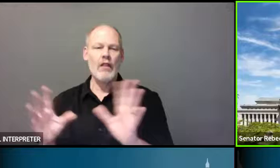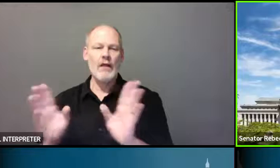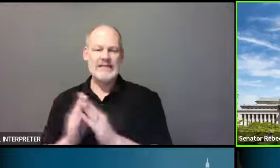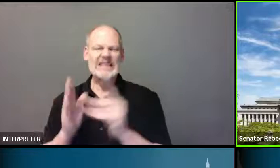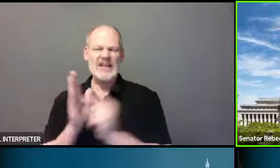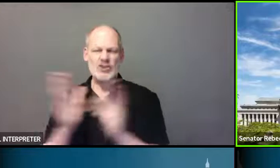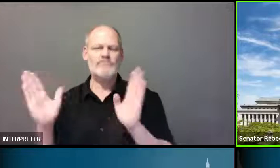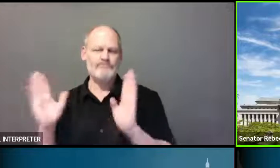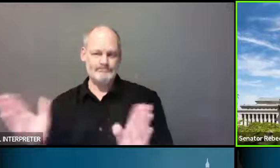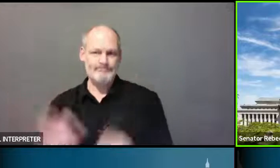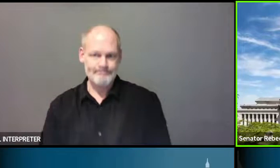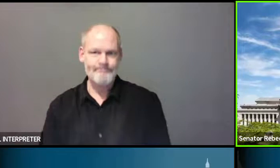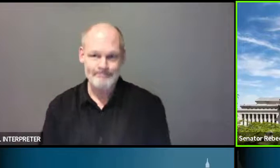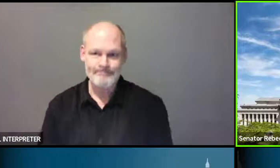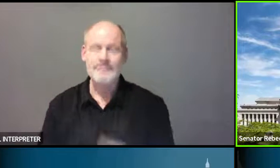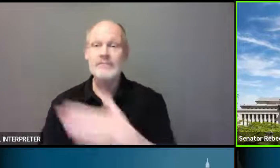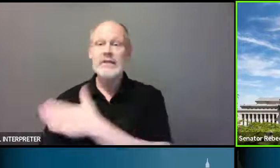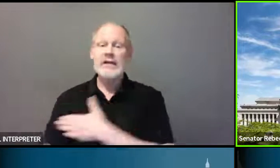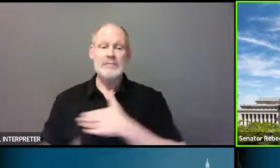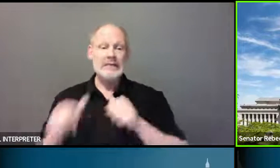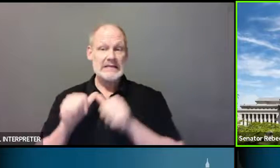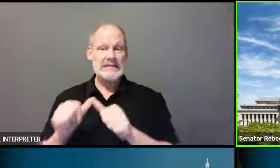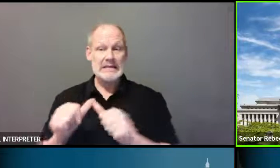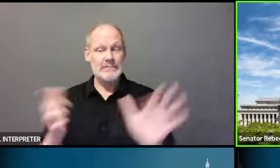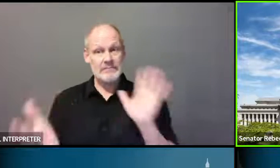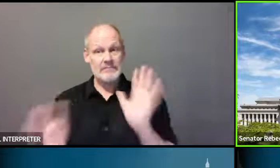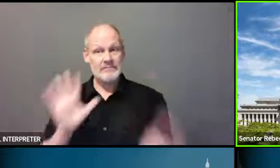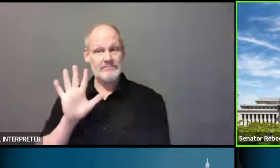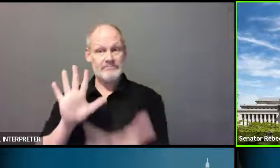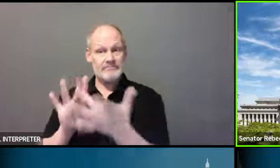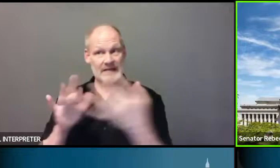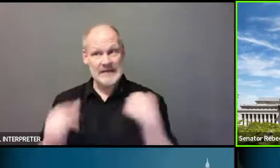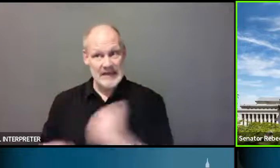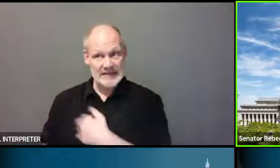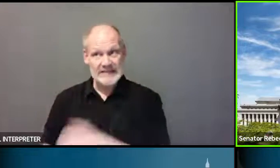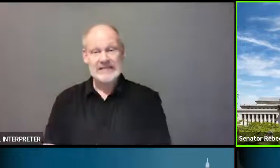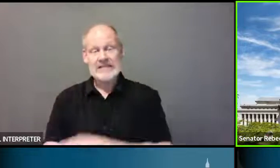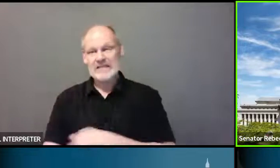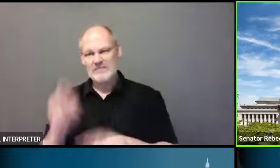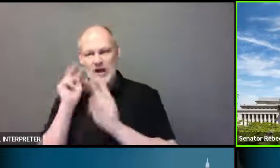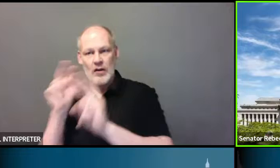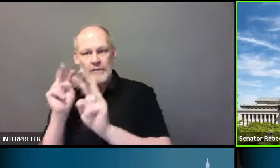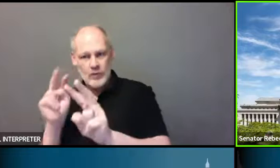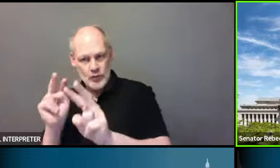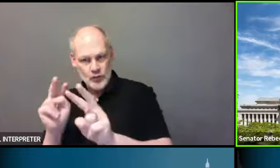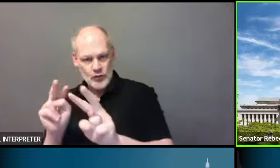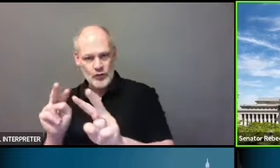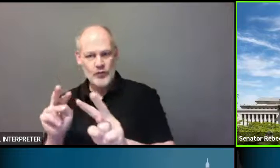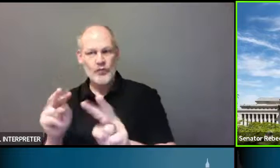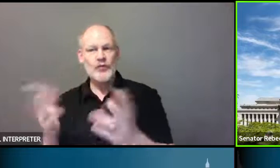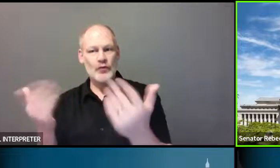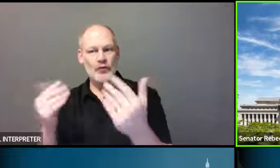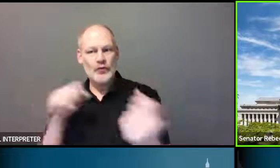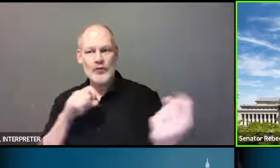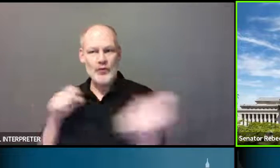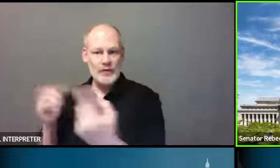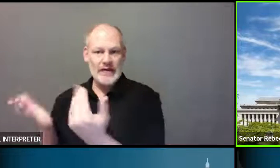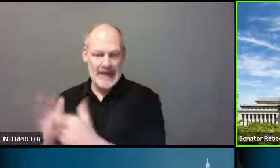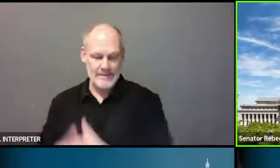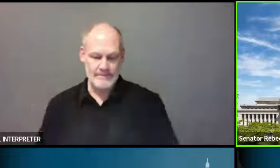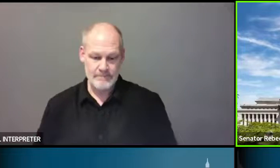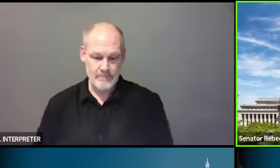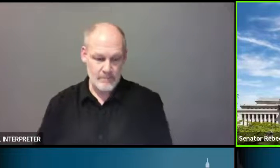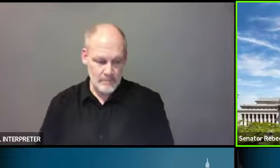So please keep on reaching out to us, and I look forward to hearing from you again soon.